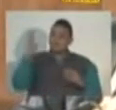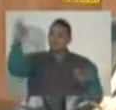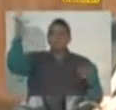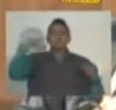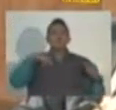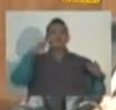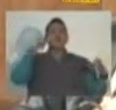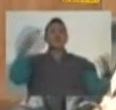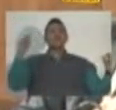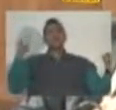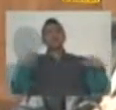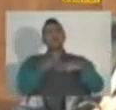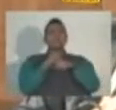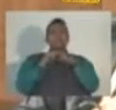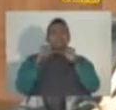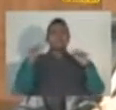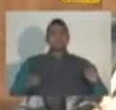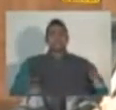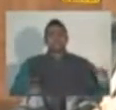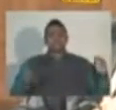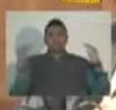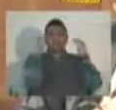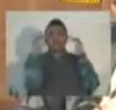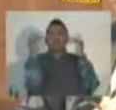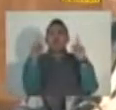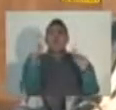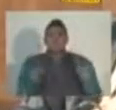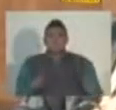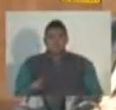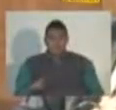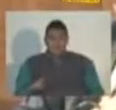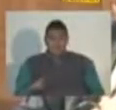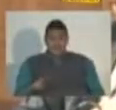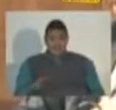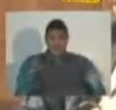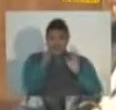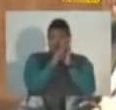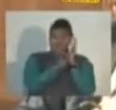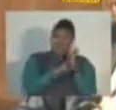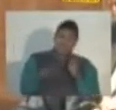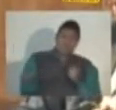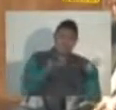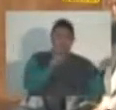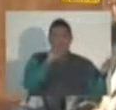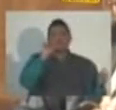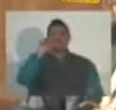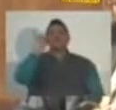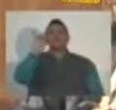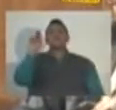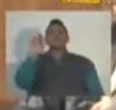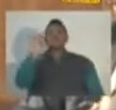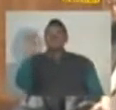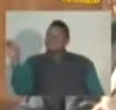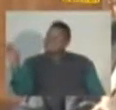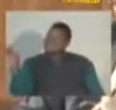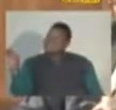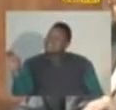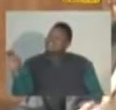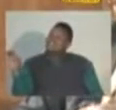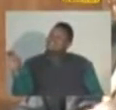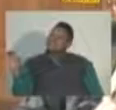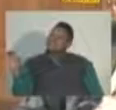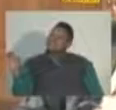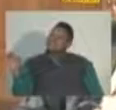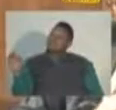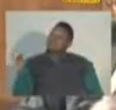system, the policy of removing tuition fee is what actually accounted